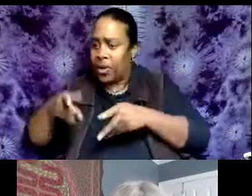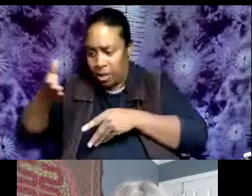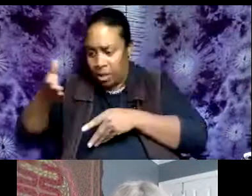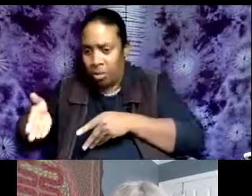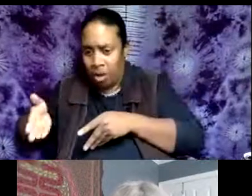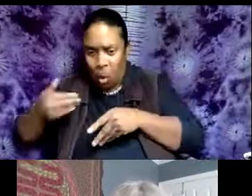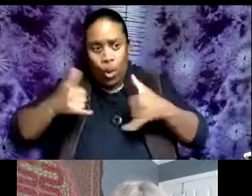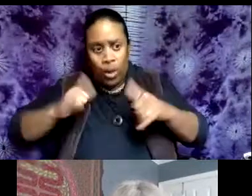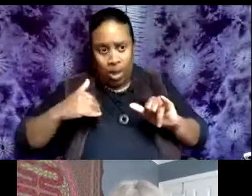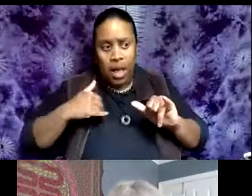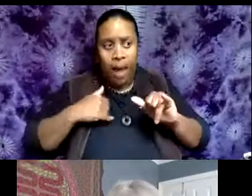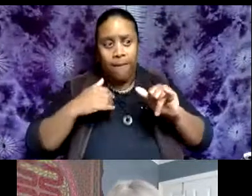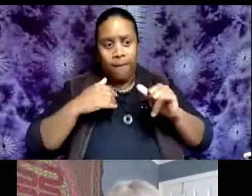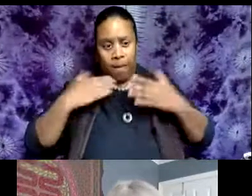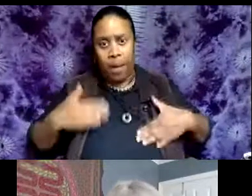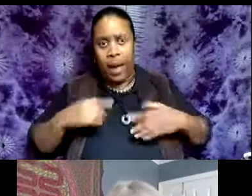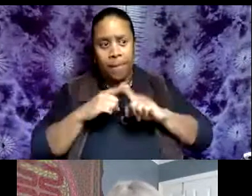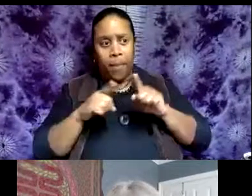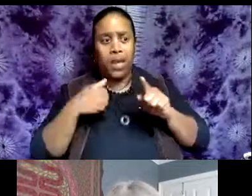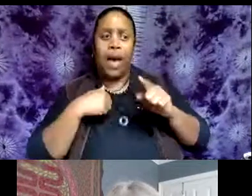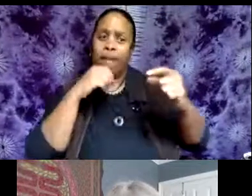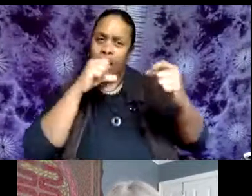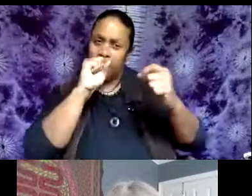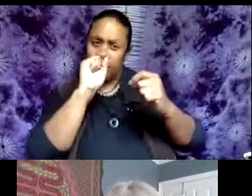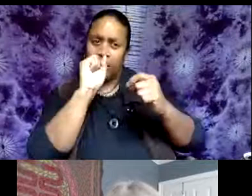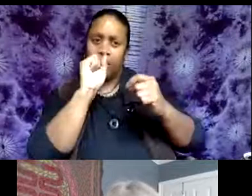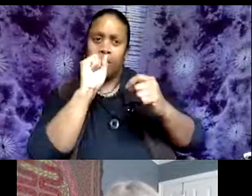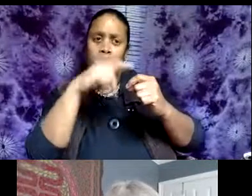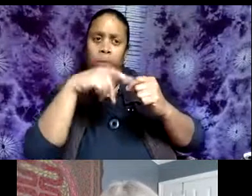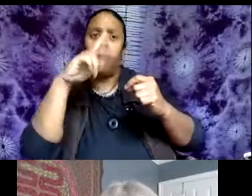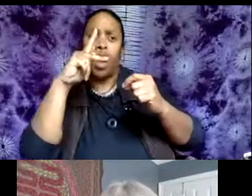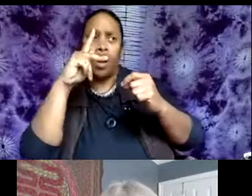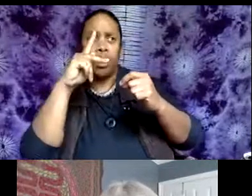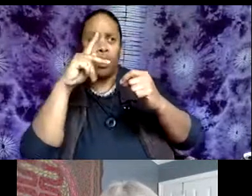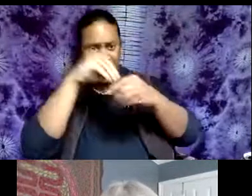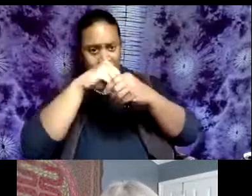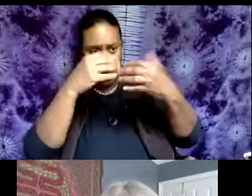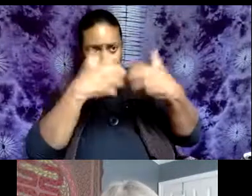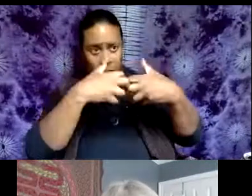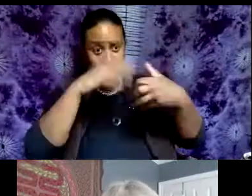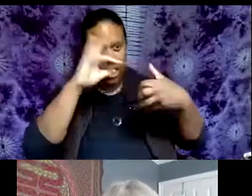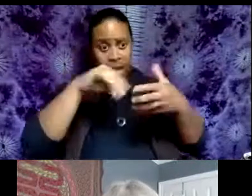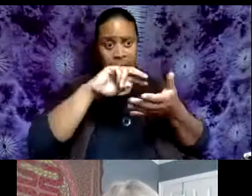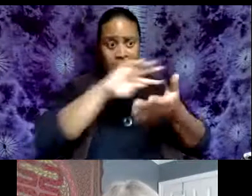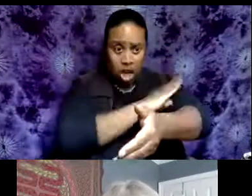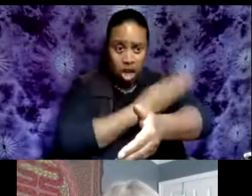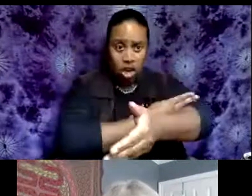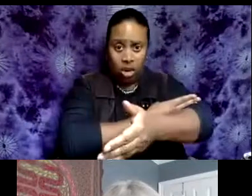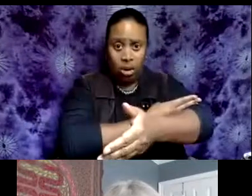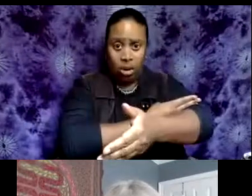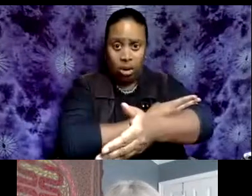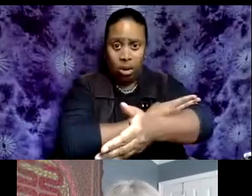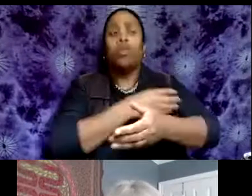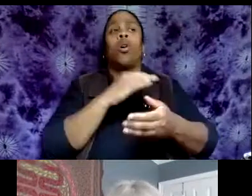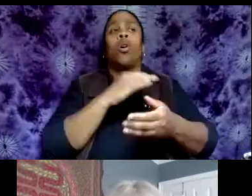it's the spark in the machine that matters, right? And that spark in the machine is energy, which can be induced by frequencies. So those